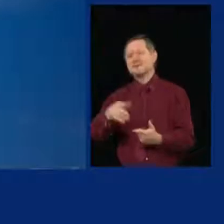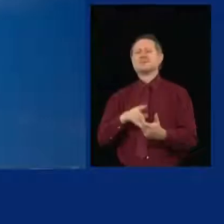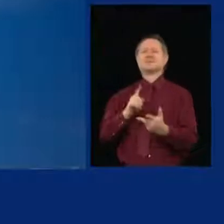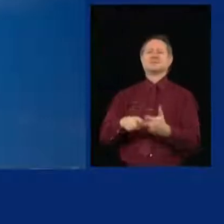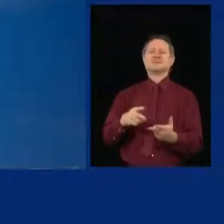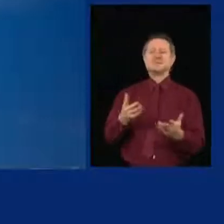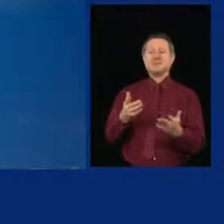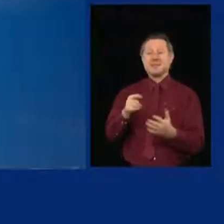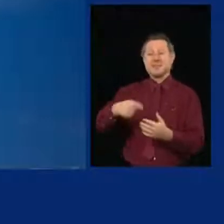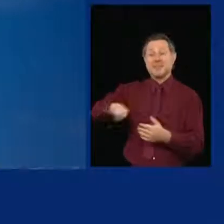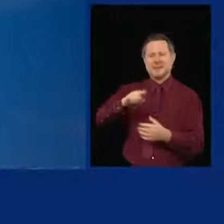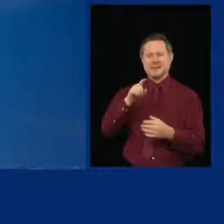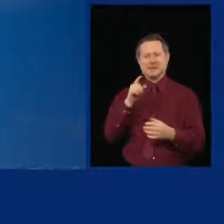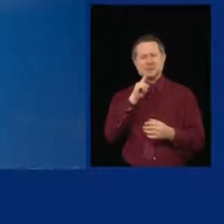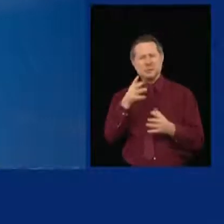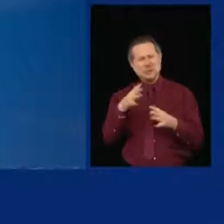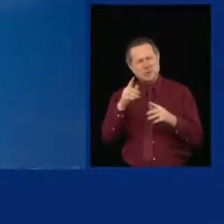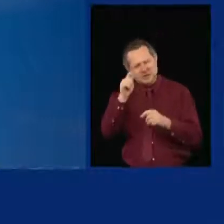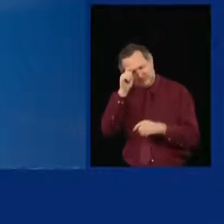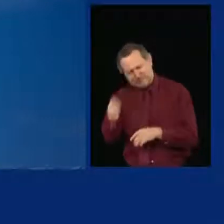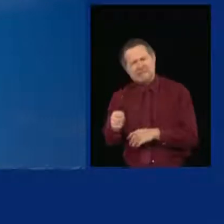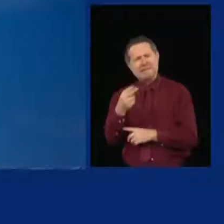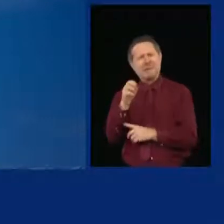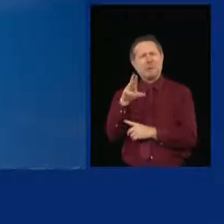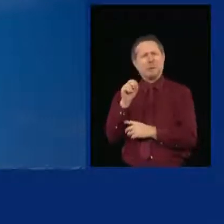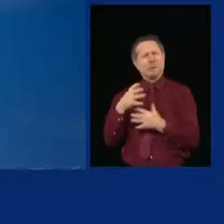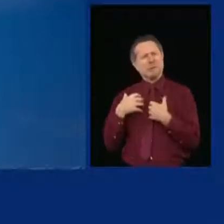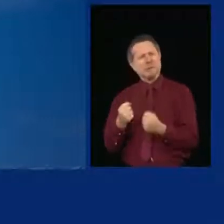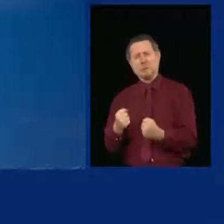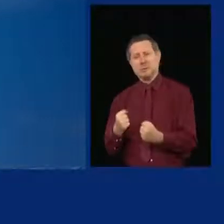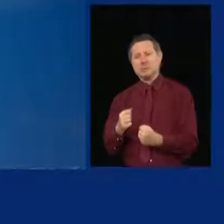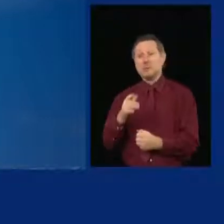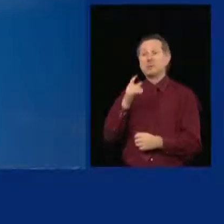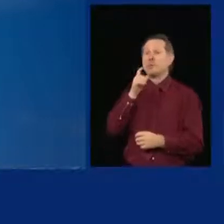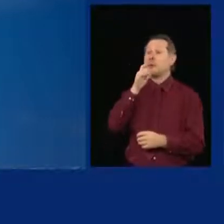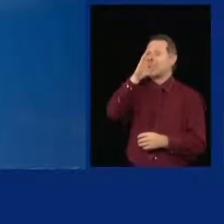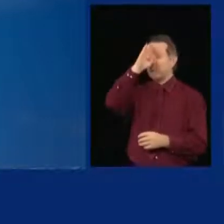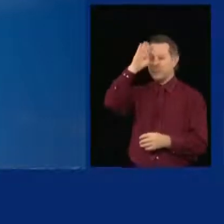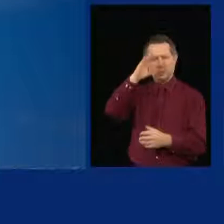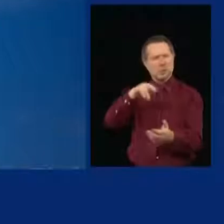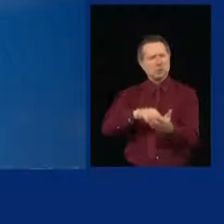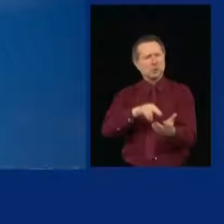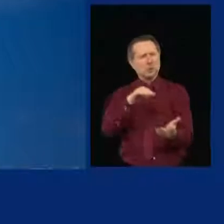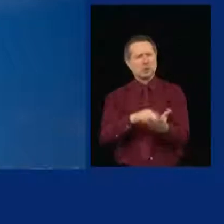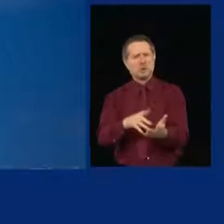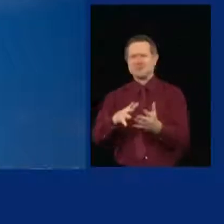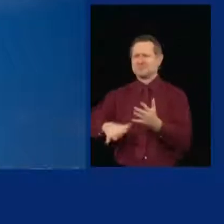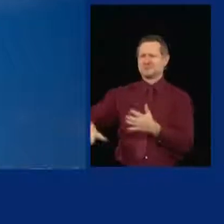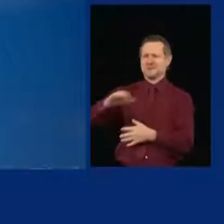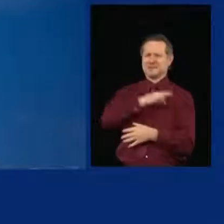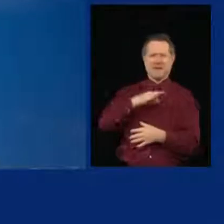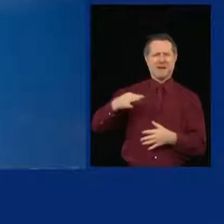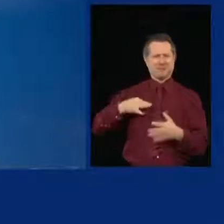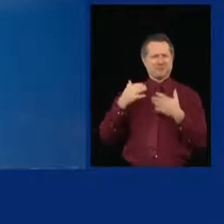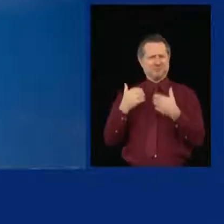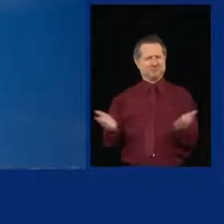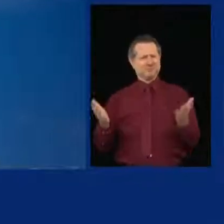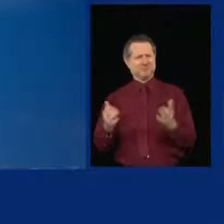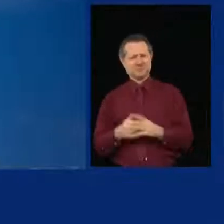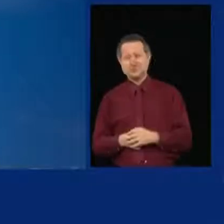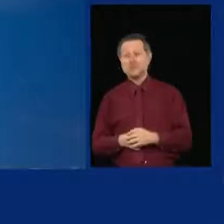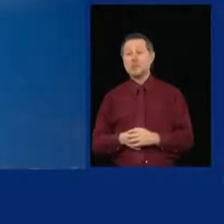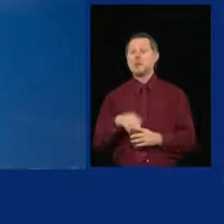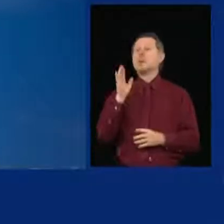about. Hospitals, that's nurses, that's doctors, that's emergency room staff. The House passed the